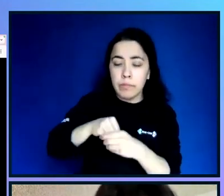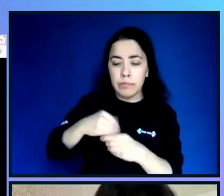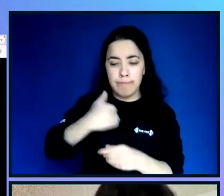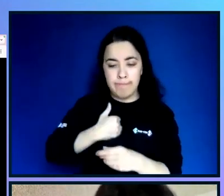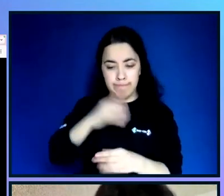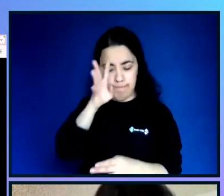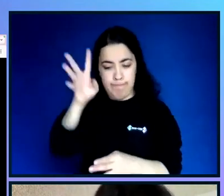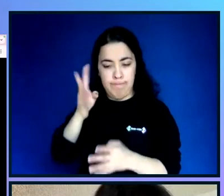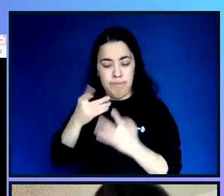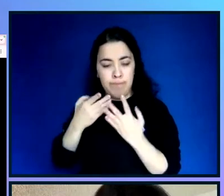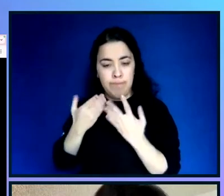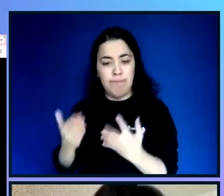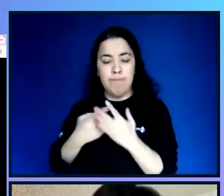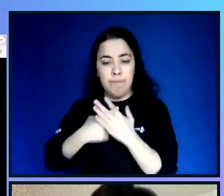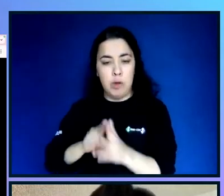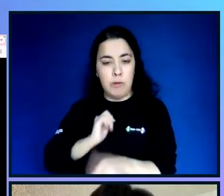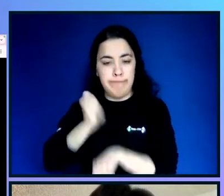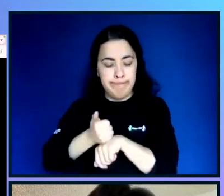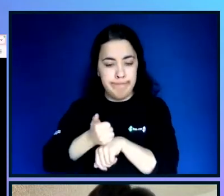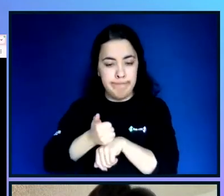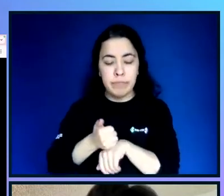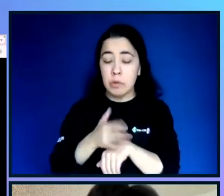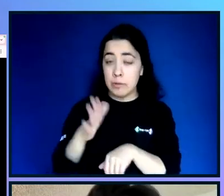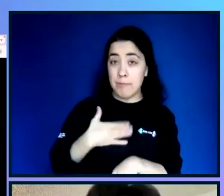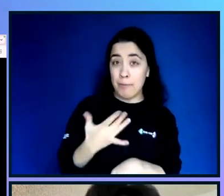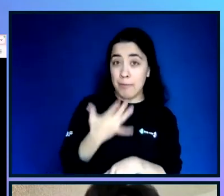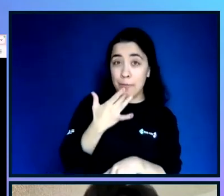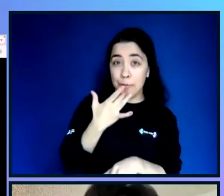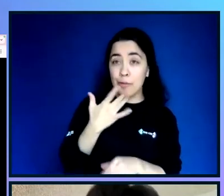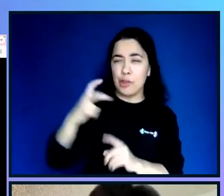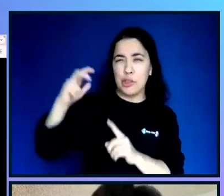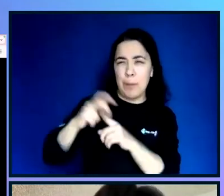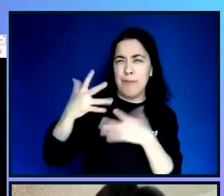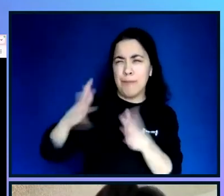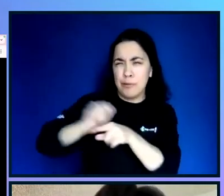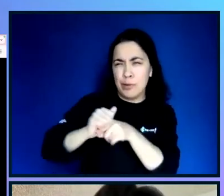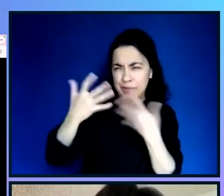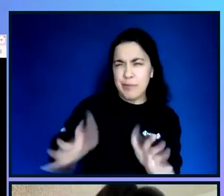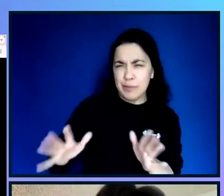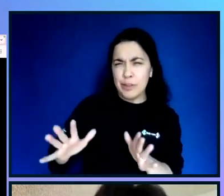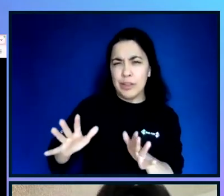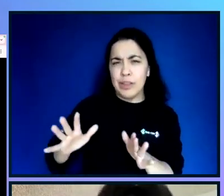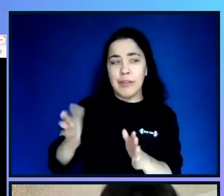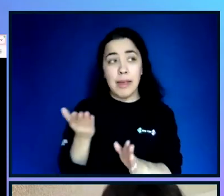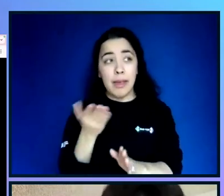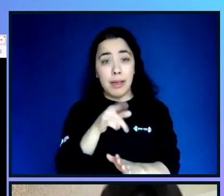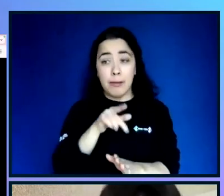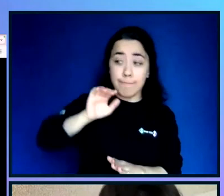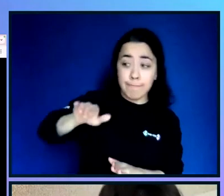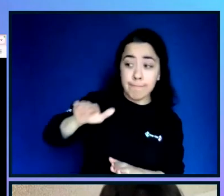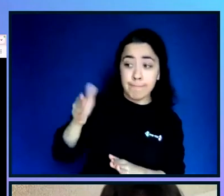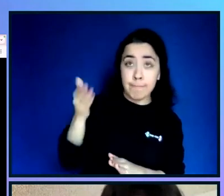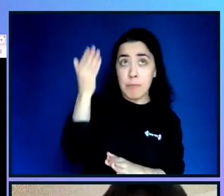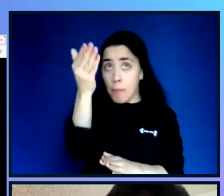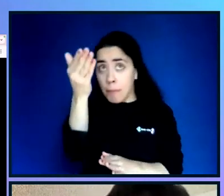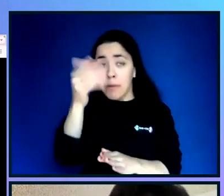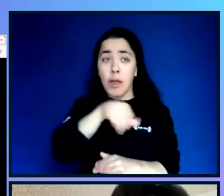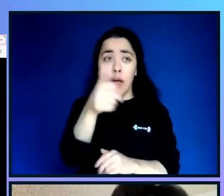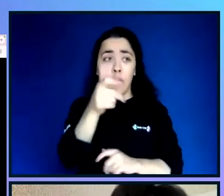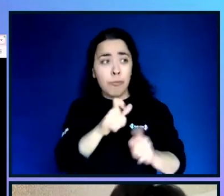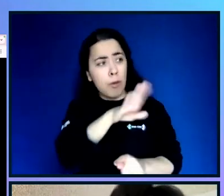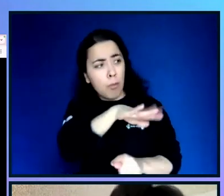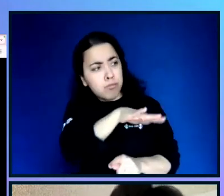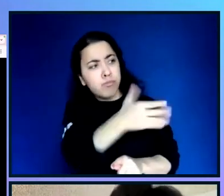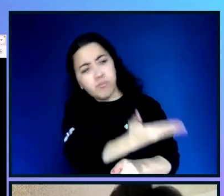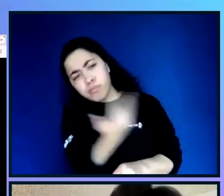of my favorite ones is watching champions who have completed their training nominate and even talk to other folks to join the